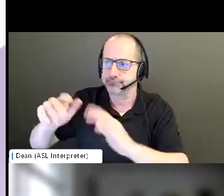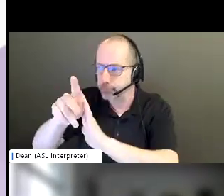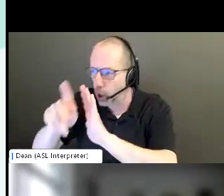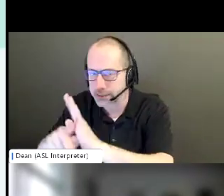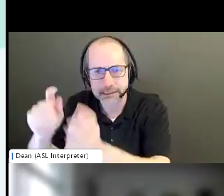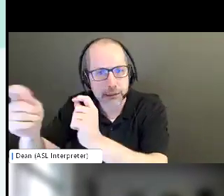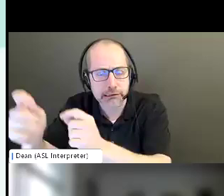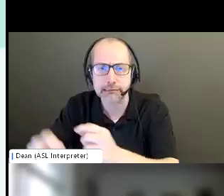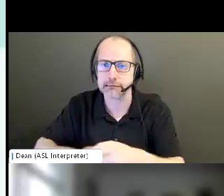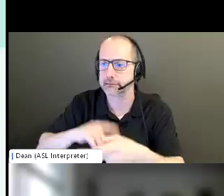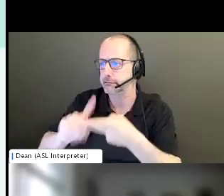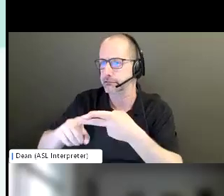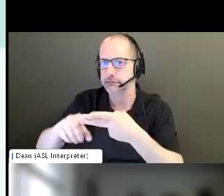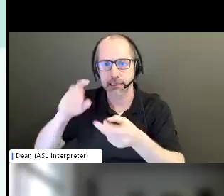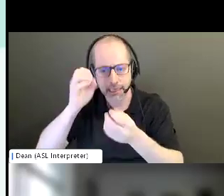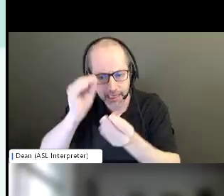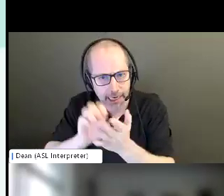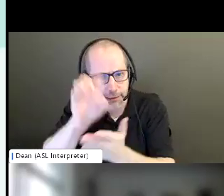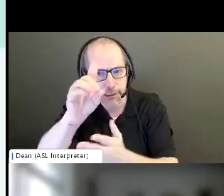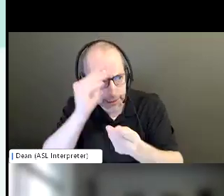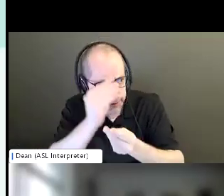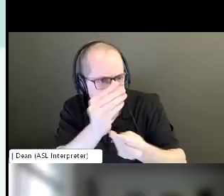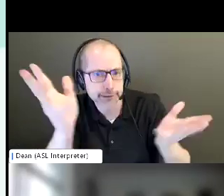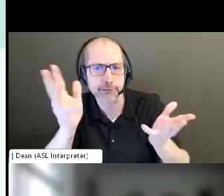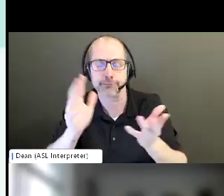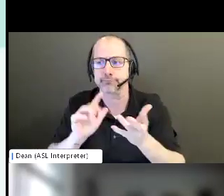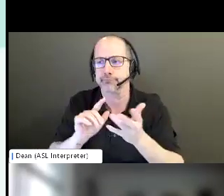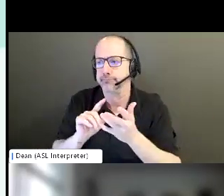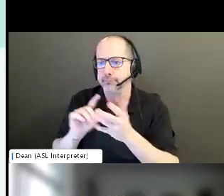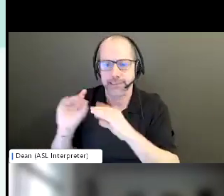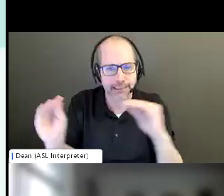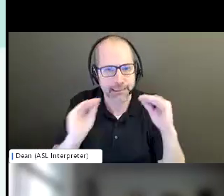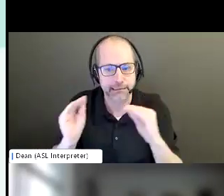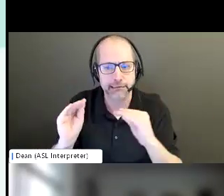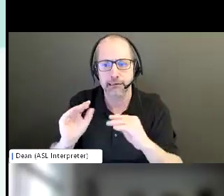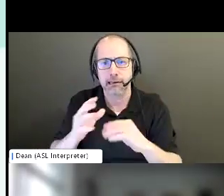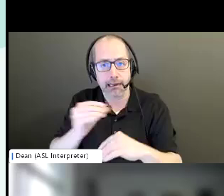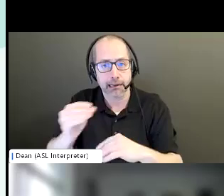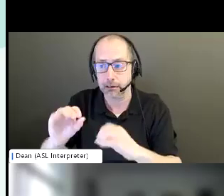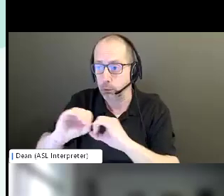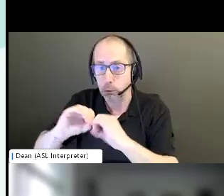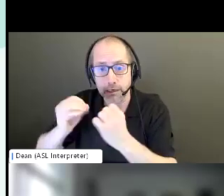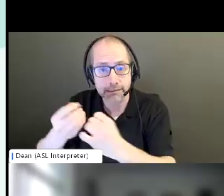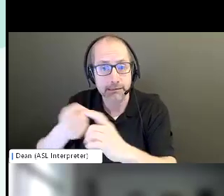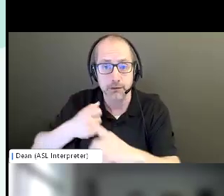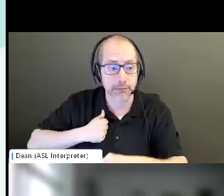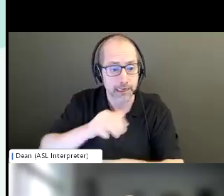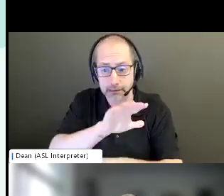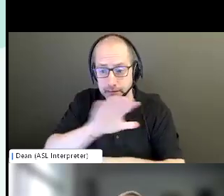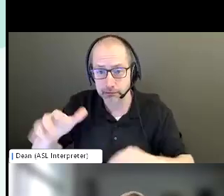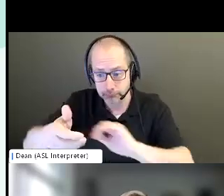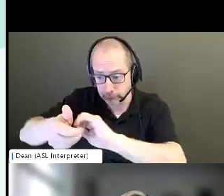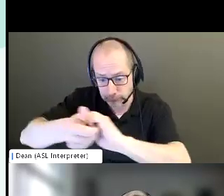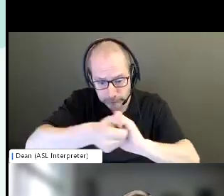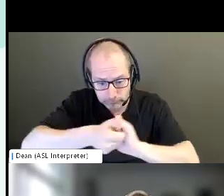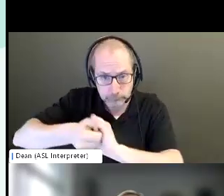and through public education efforts, as well as collaboration with organizations from across the country, which you will meet some